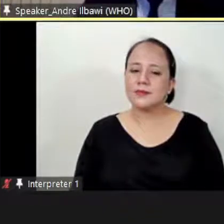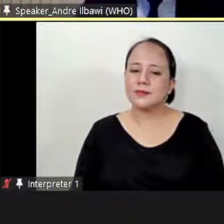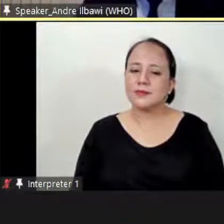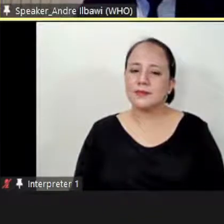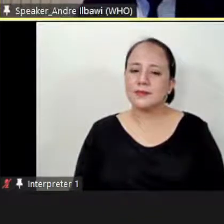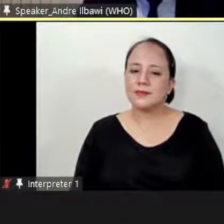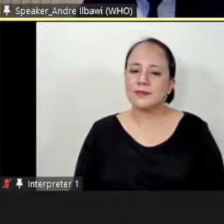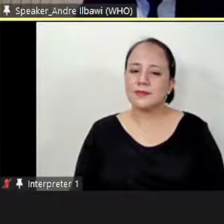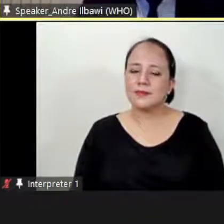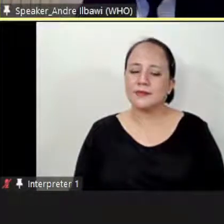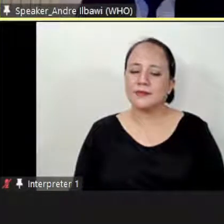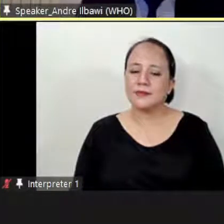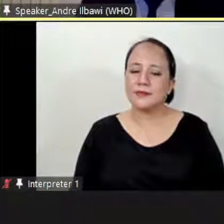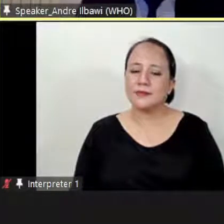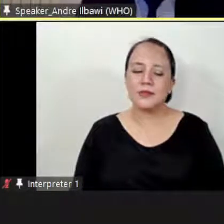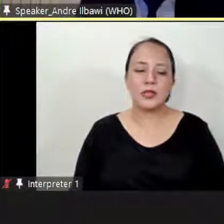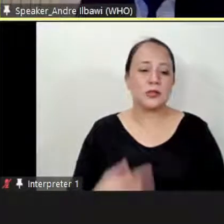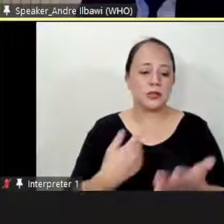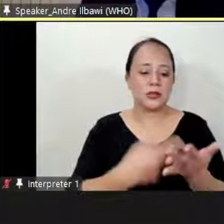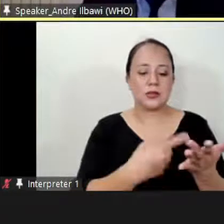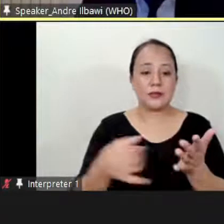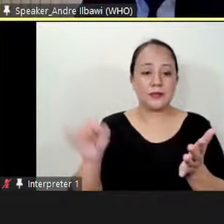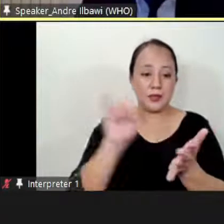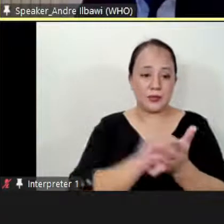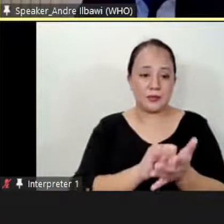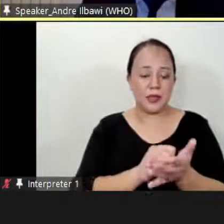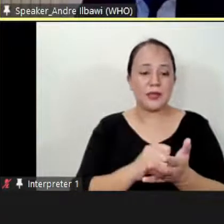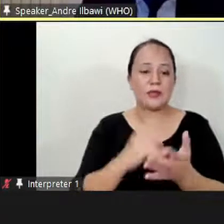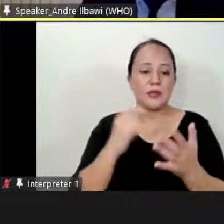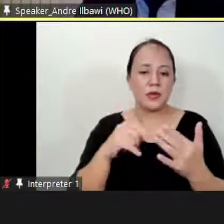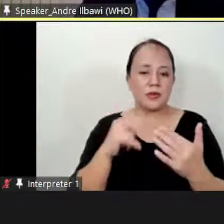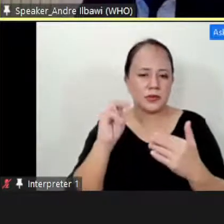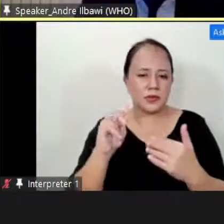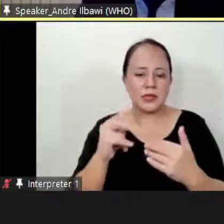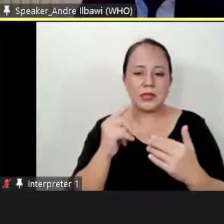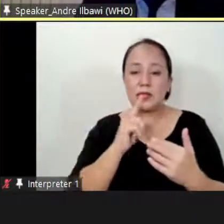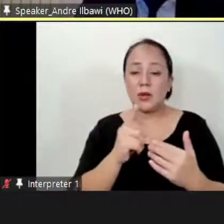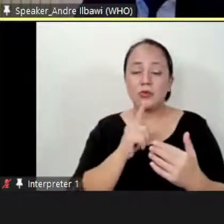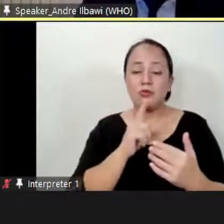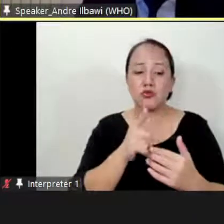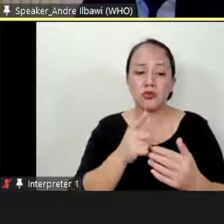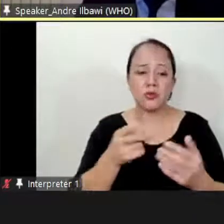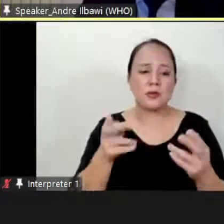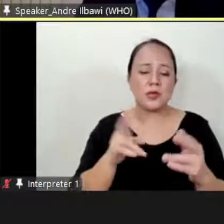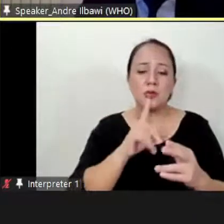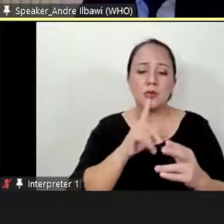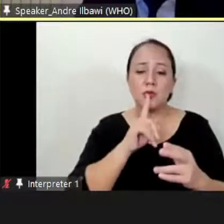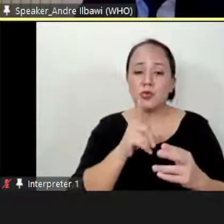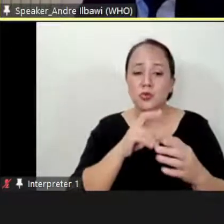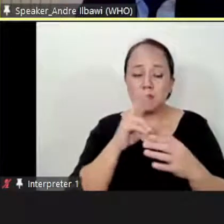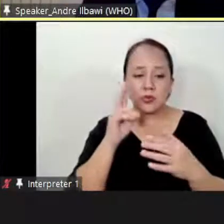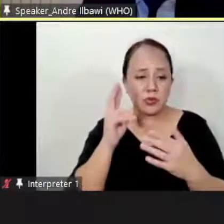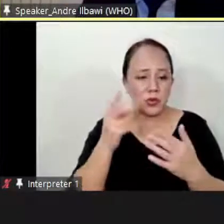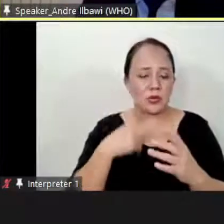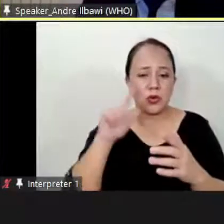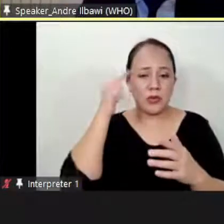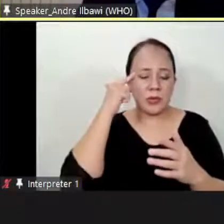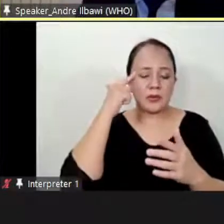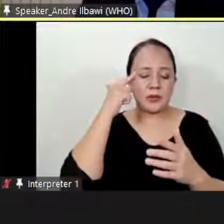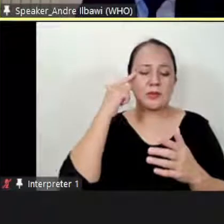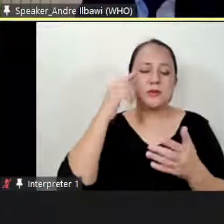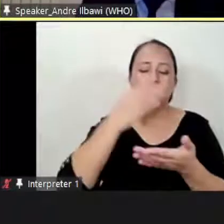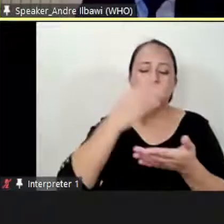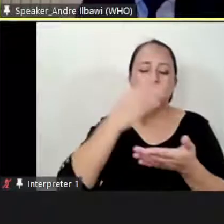But as we talk about these investments, we have to meet the current reality. The current reality is that government budgets are strained by competing